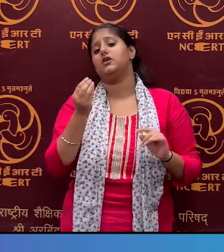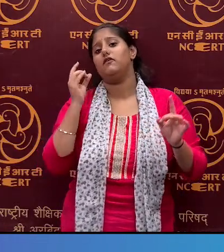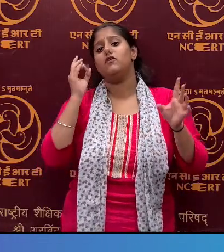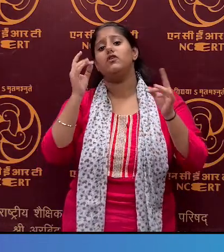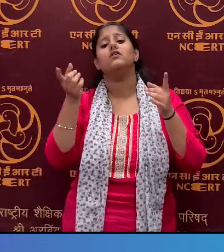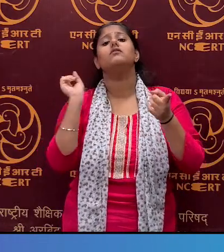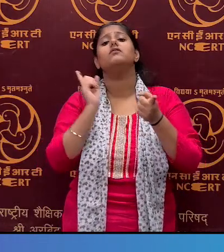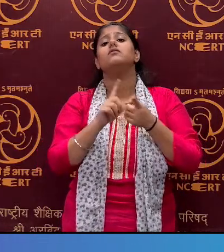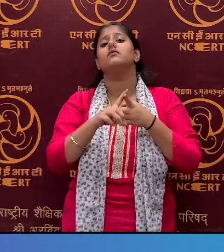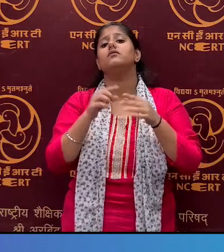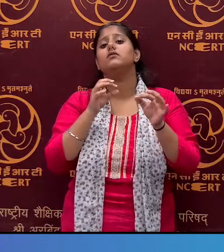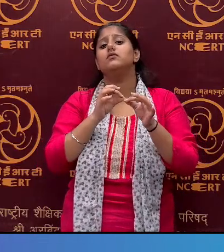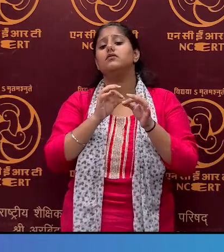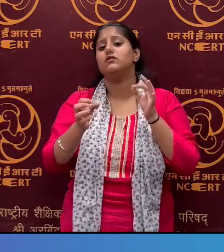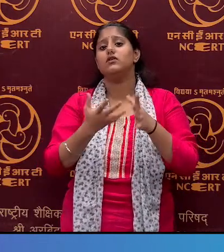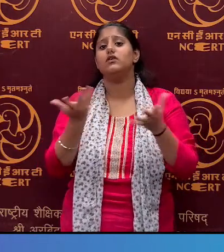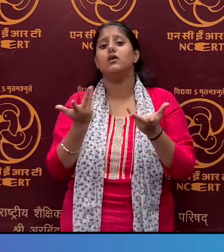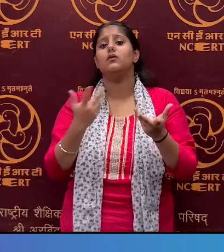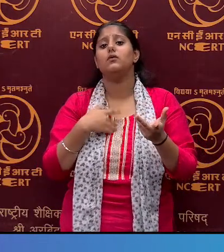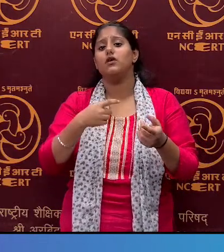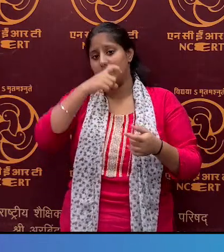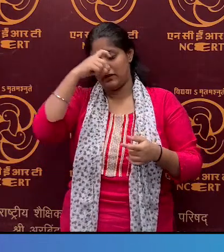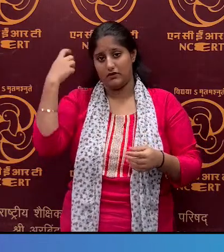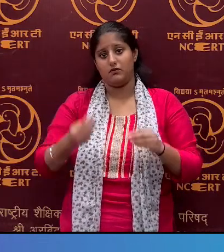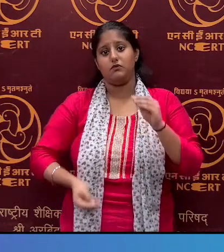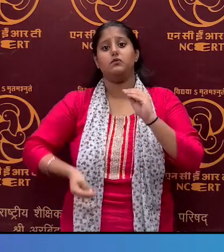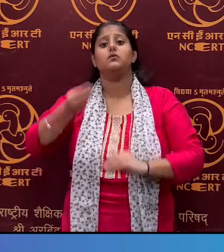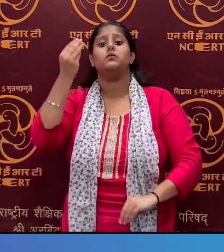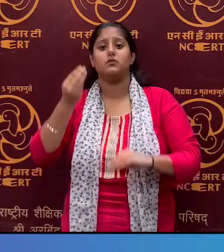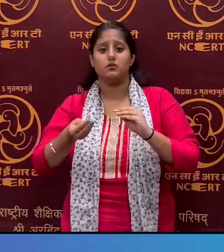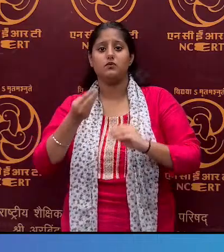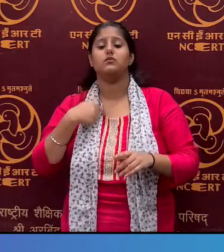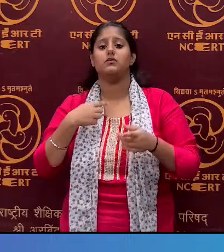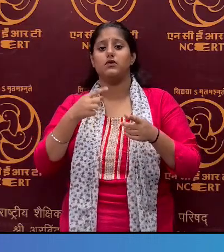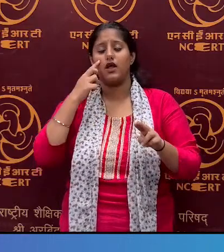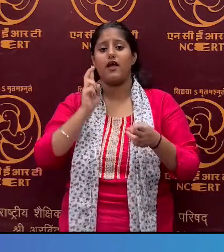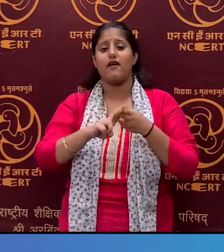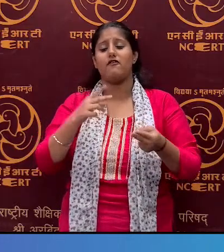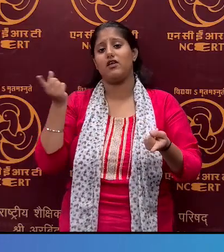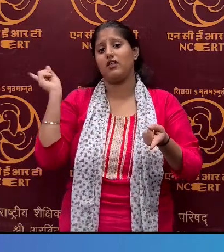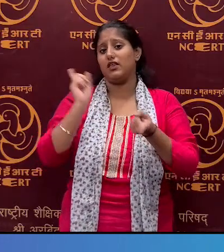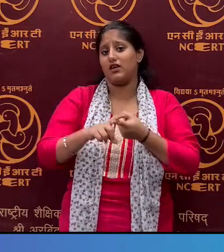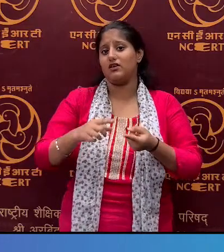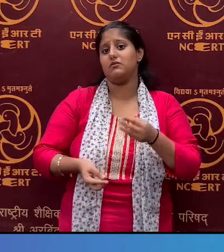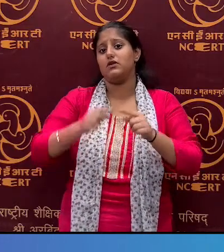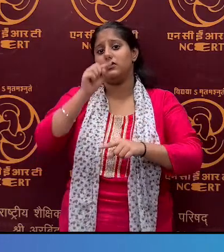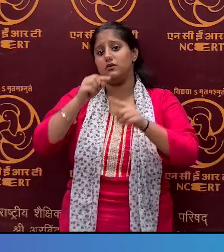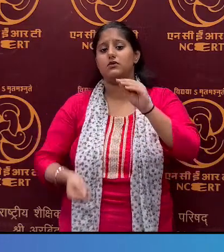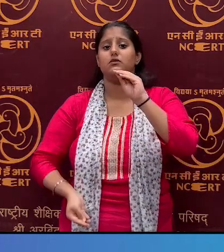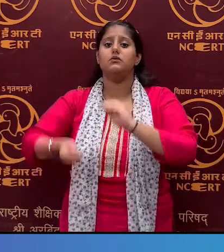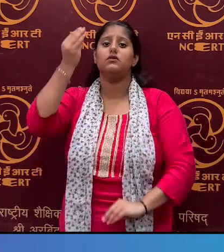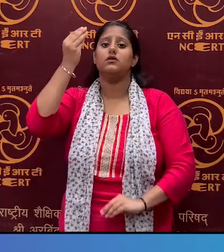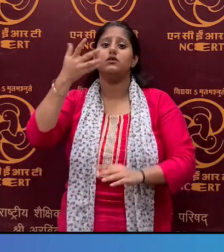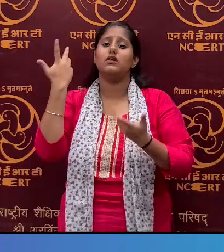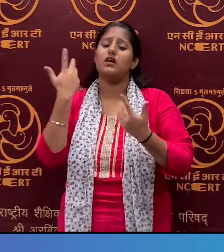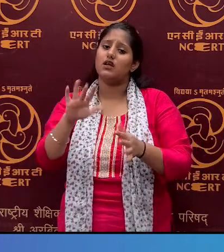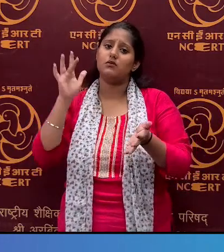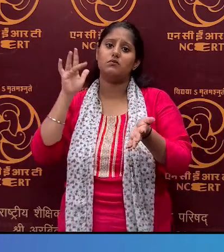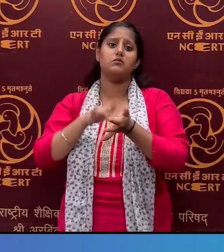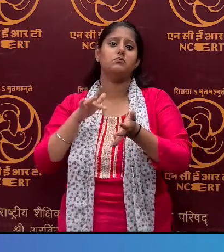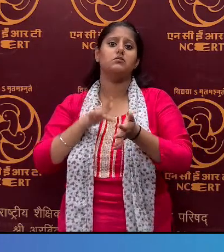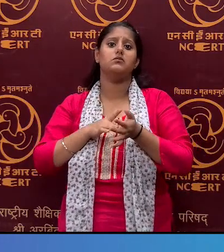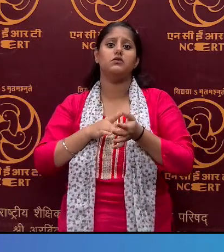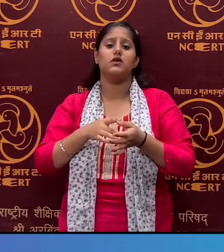happened because of increase in temperature. Due to suddenly increase in temperature in any part,